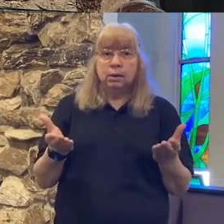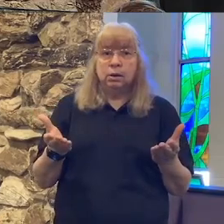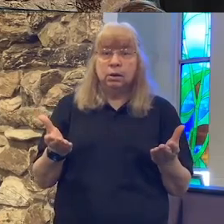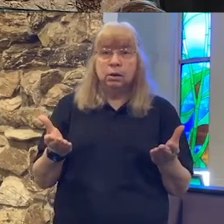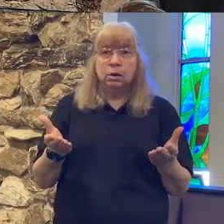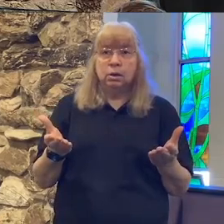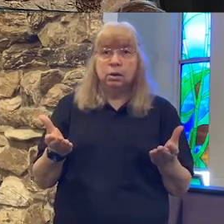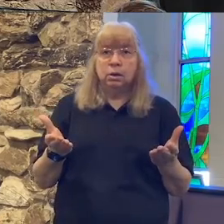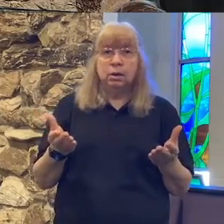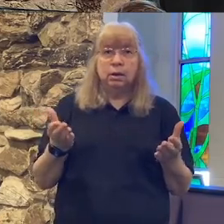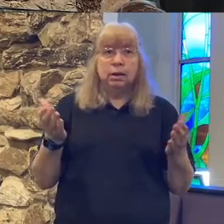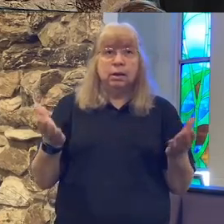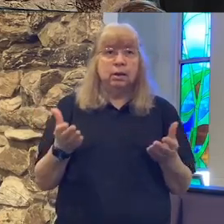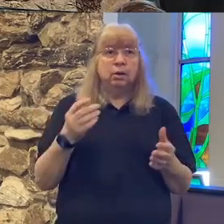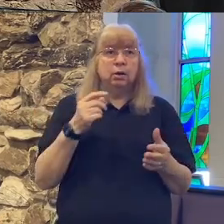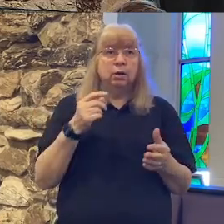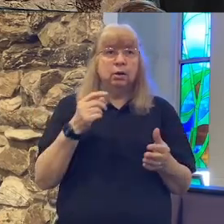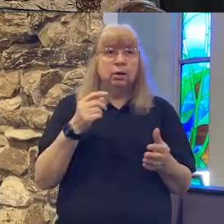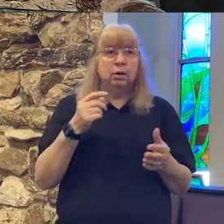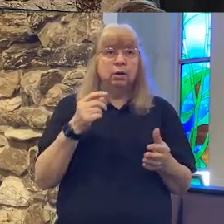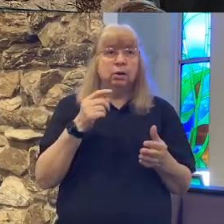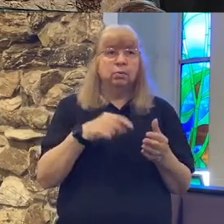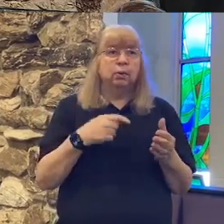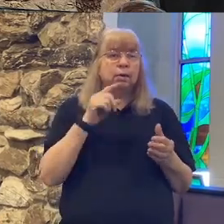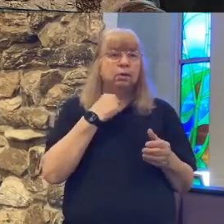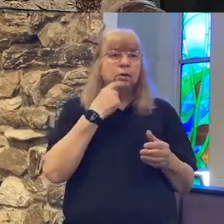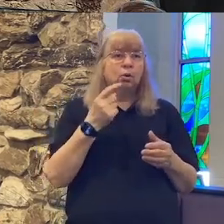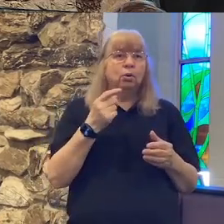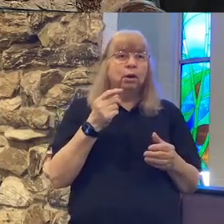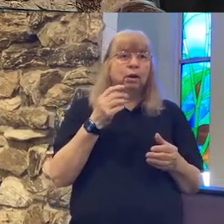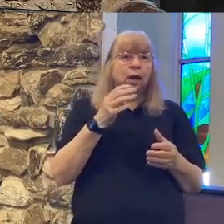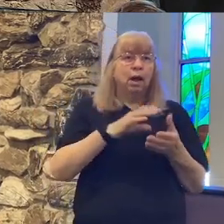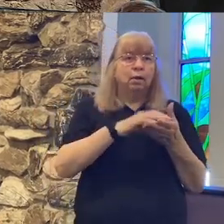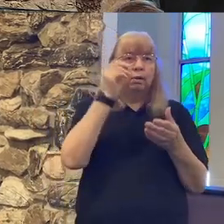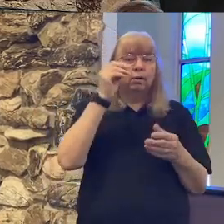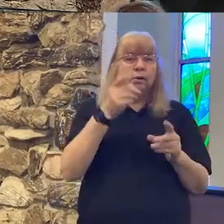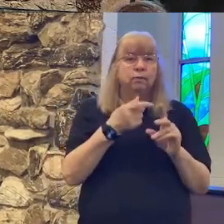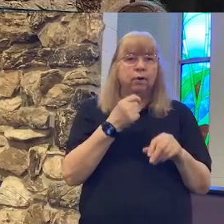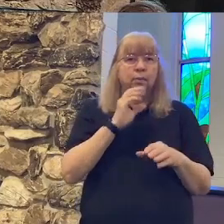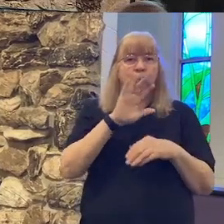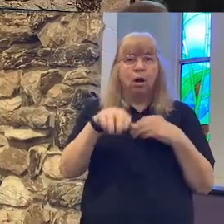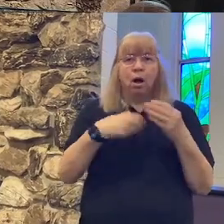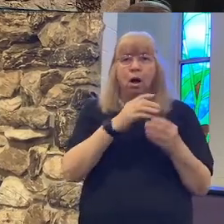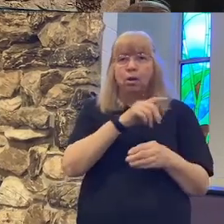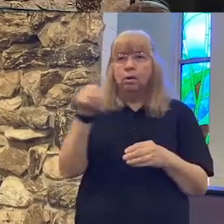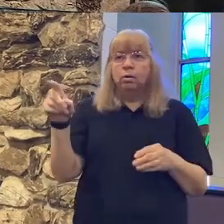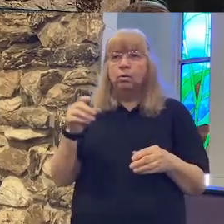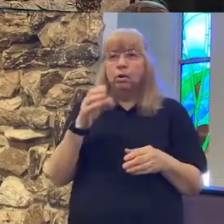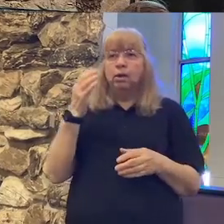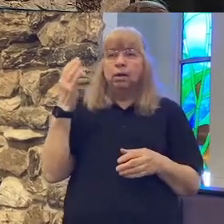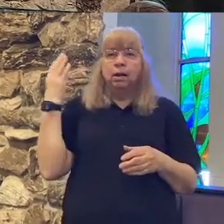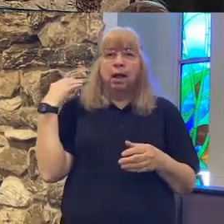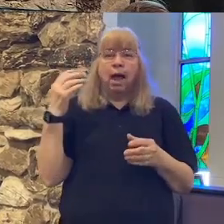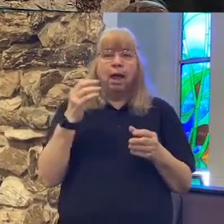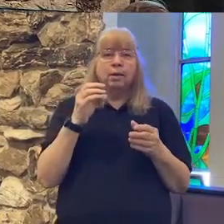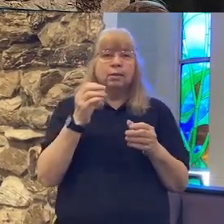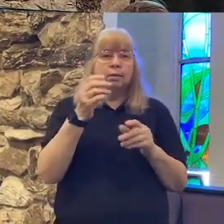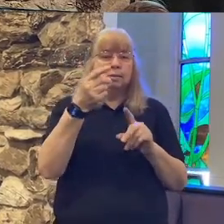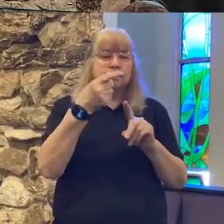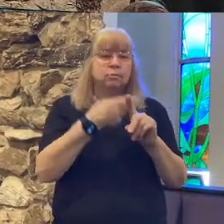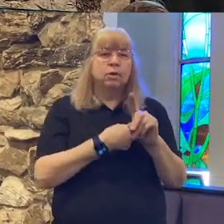Here's what I've been told. Here's what I've learned from all of you in the last 10 months that I've been